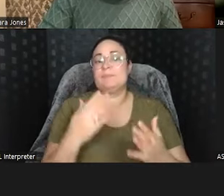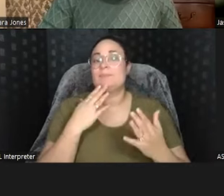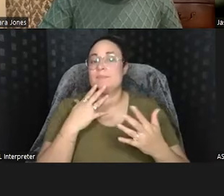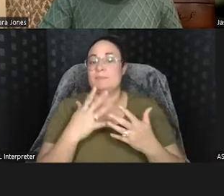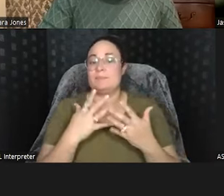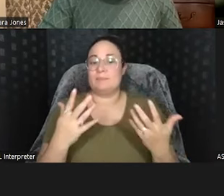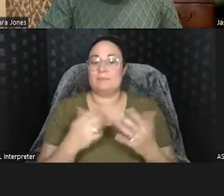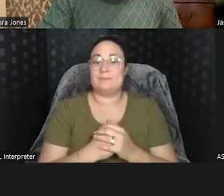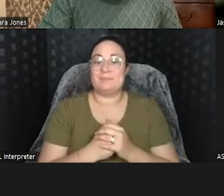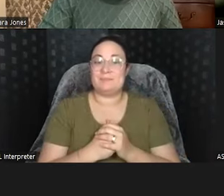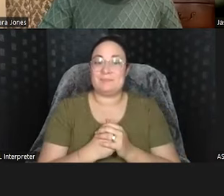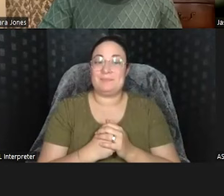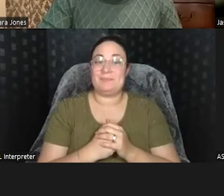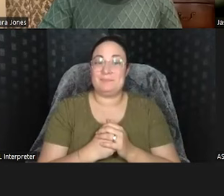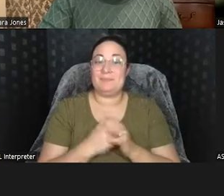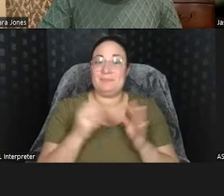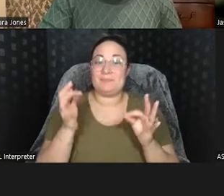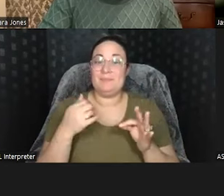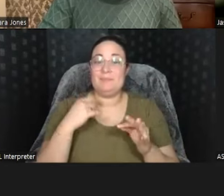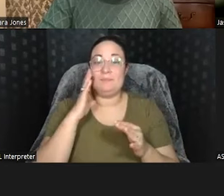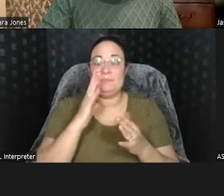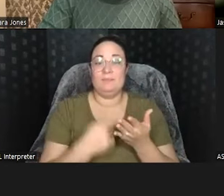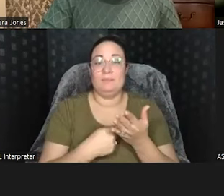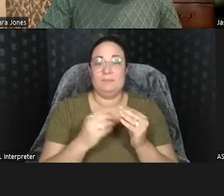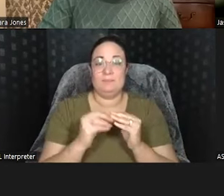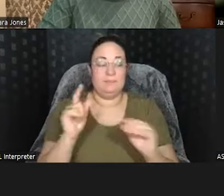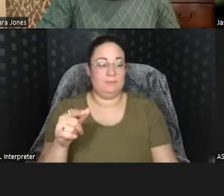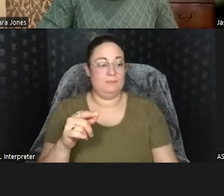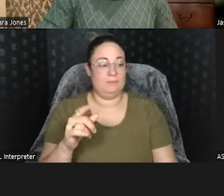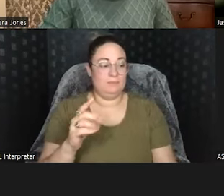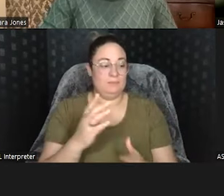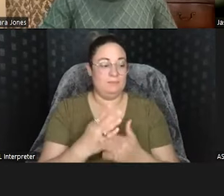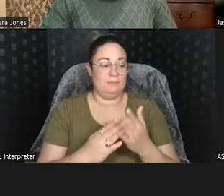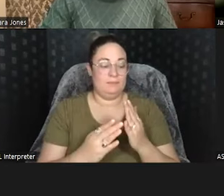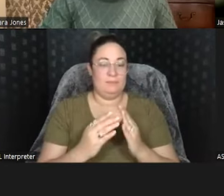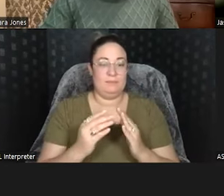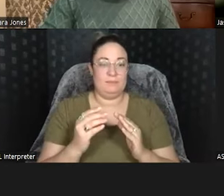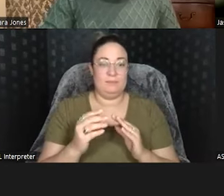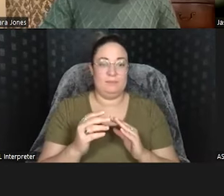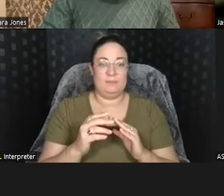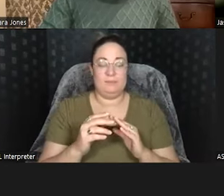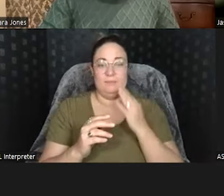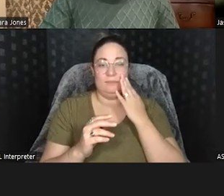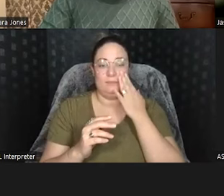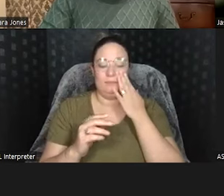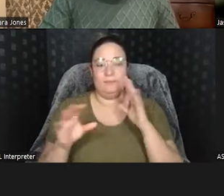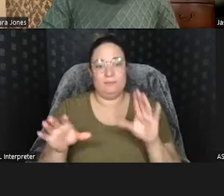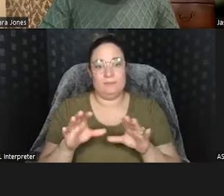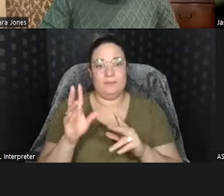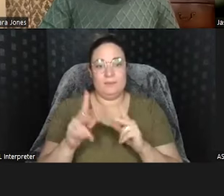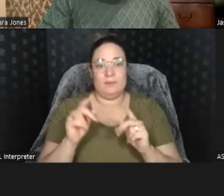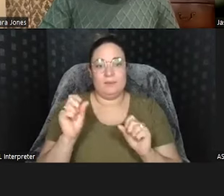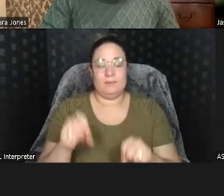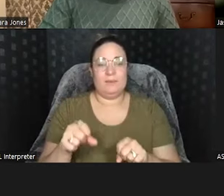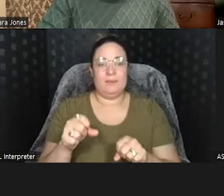And I think we're going to talk a little bit later about, you know, some of the policy, some of the actions that people can take to